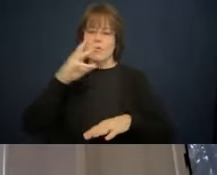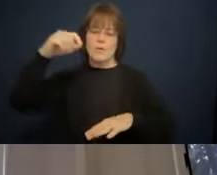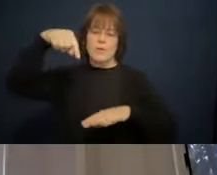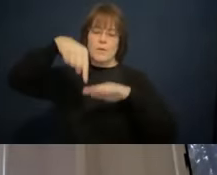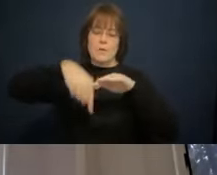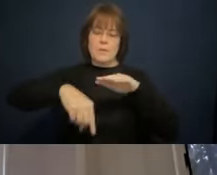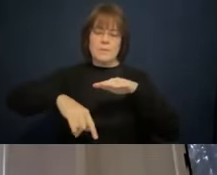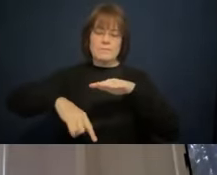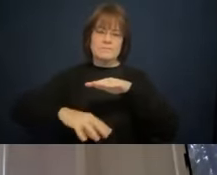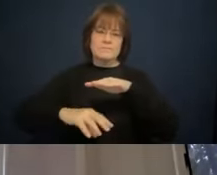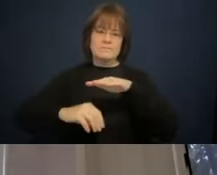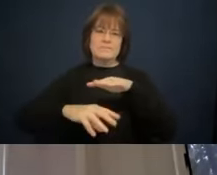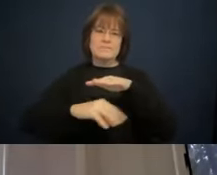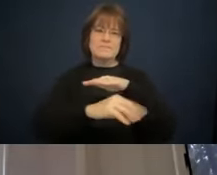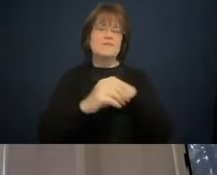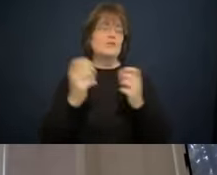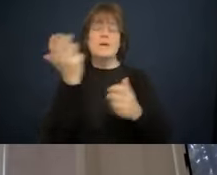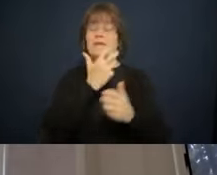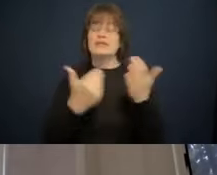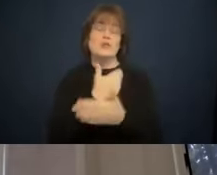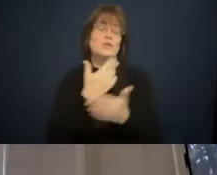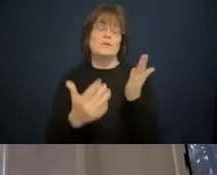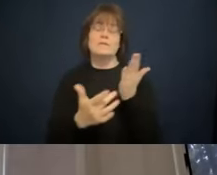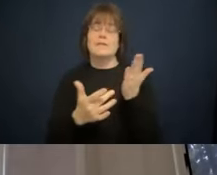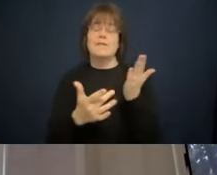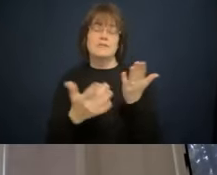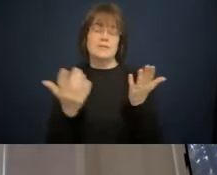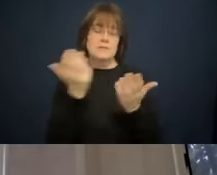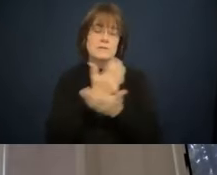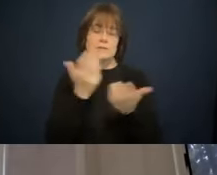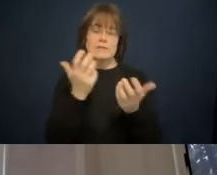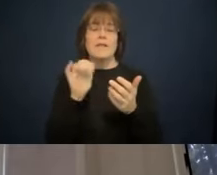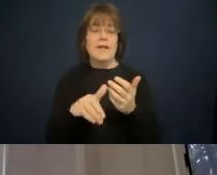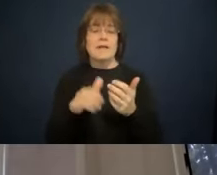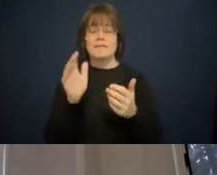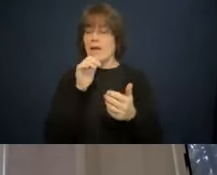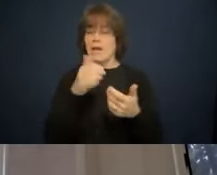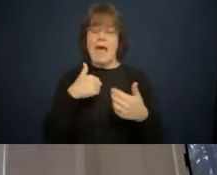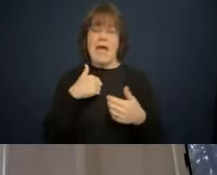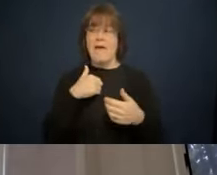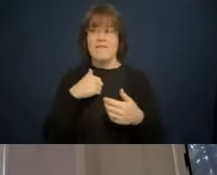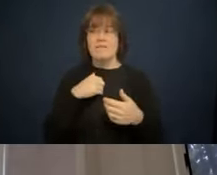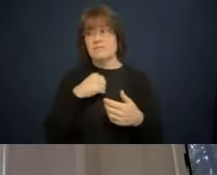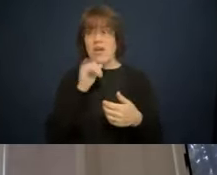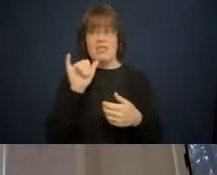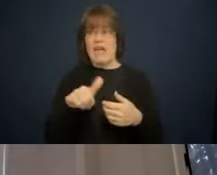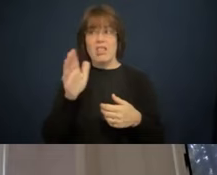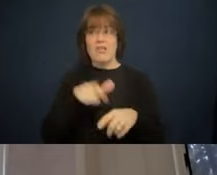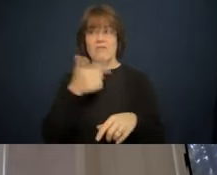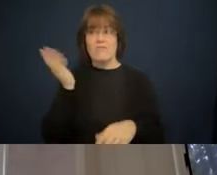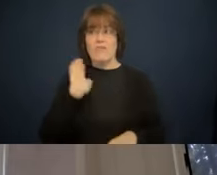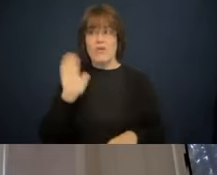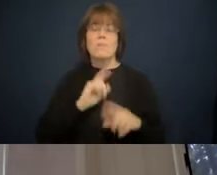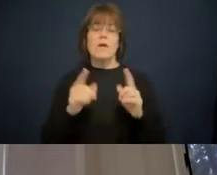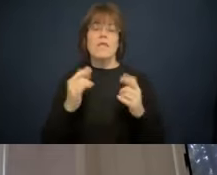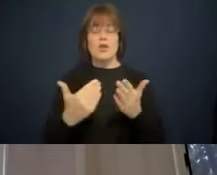underwater vehicles. So just amazing new technology that didn't exist not too long ago. And